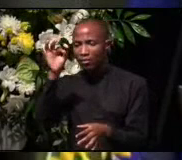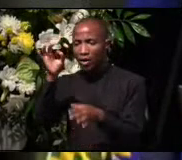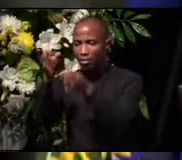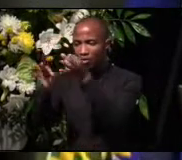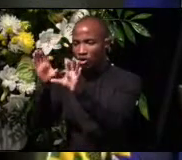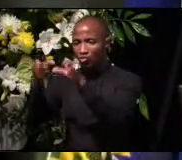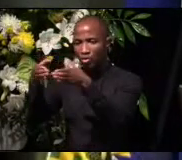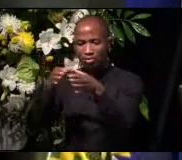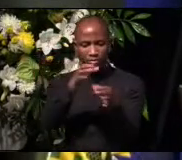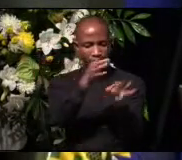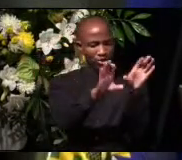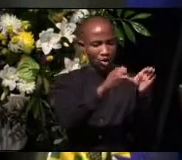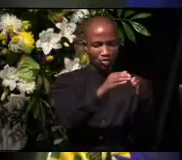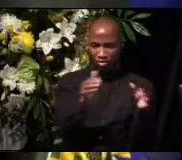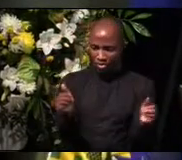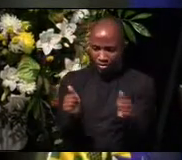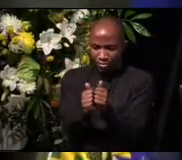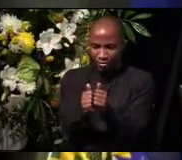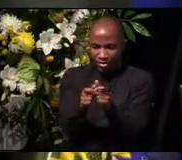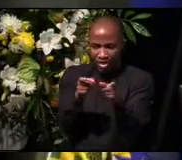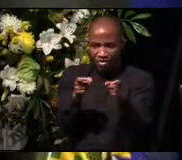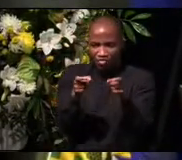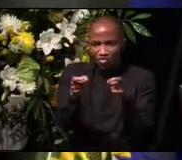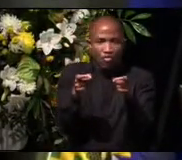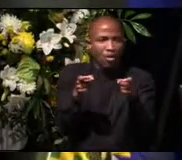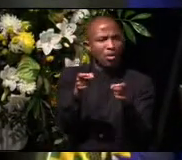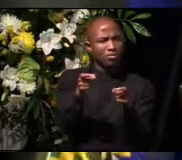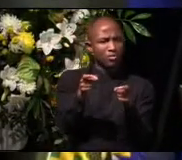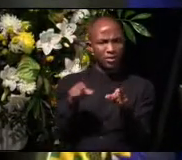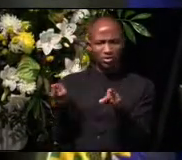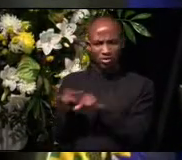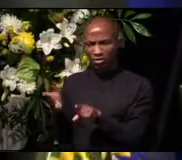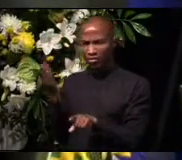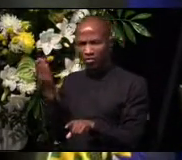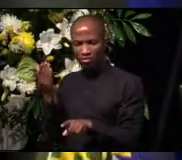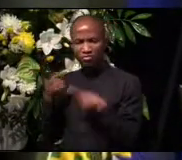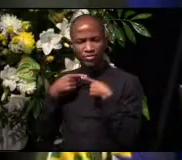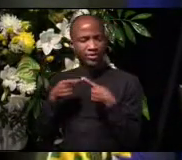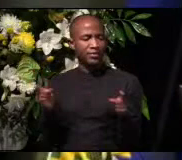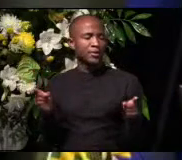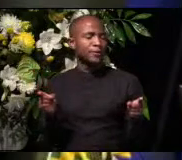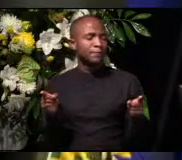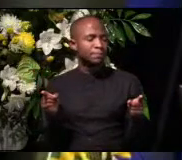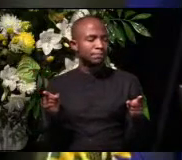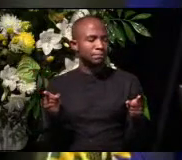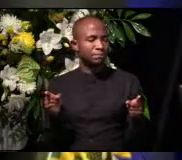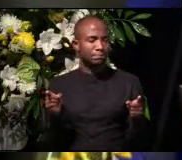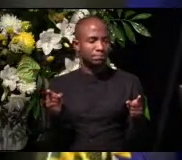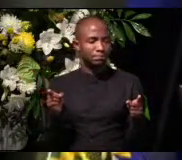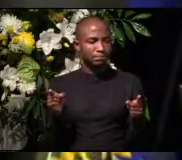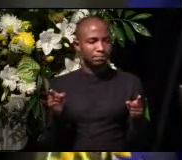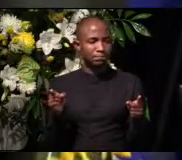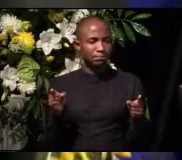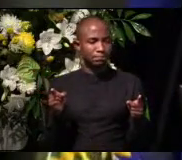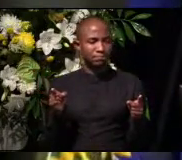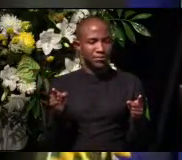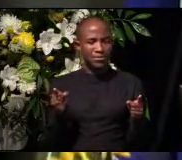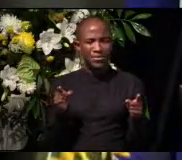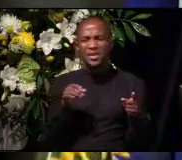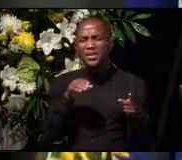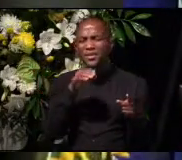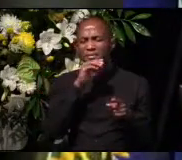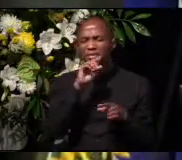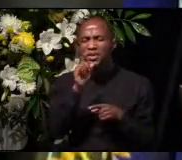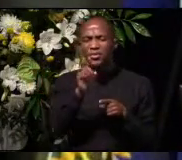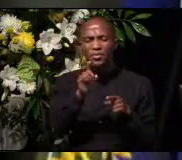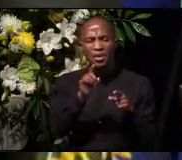symbiosis that does not necessarily exist anymore that means no that parliaments are not